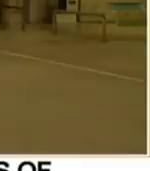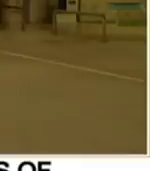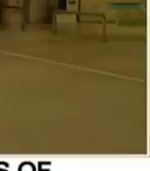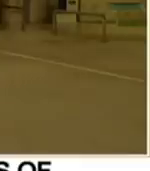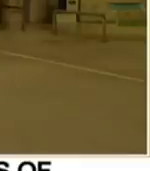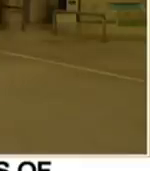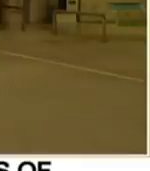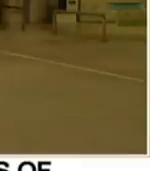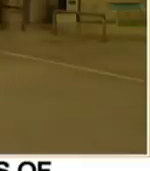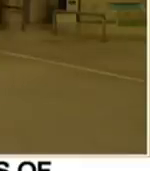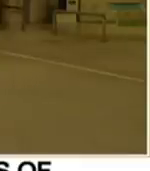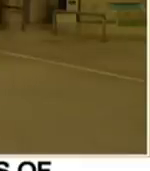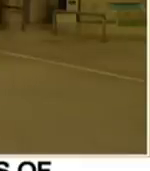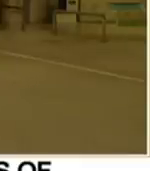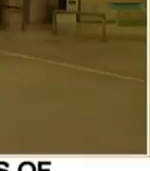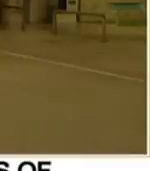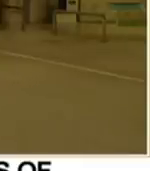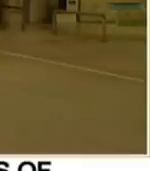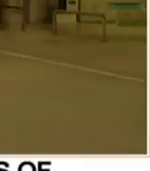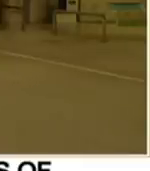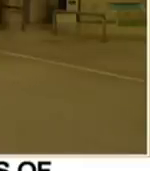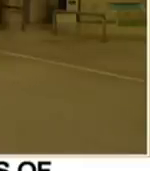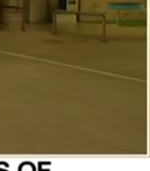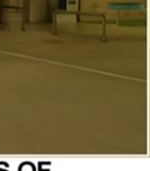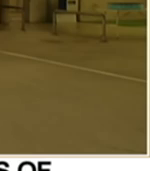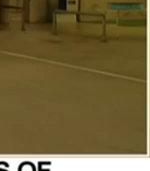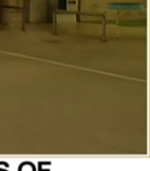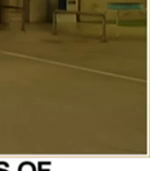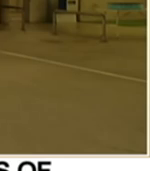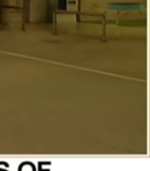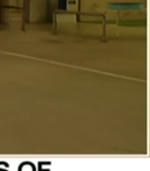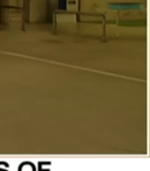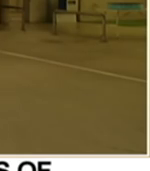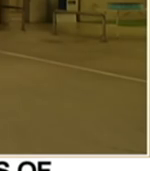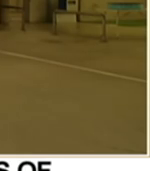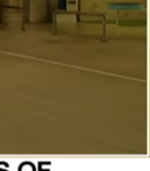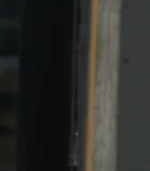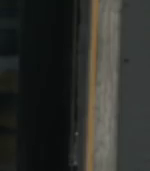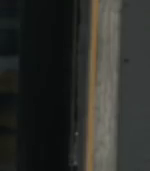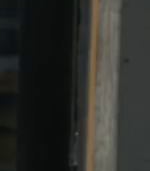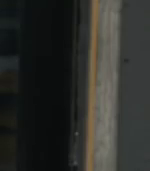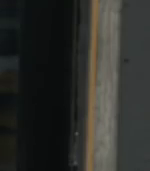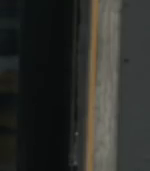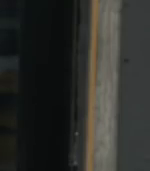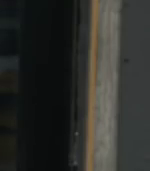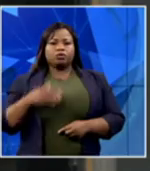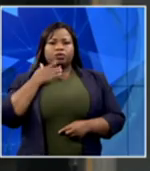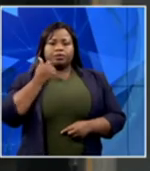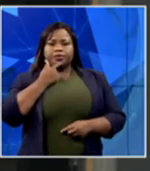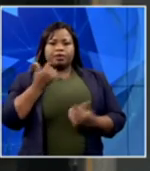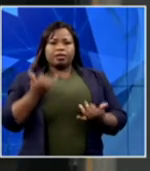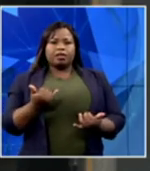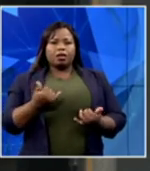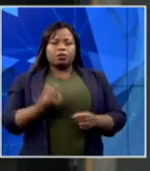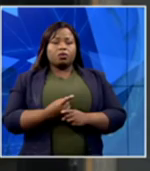Well, thank you so much. Our reporter Craig Marais out at the Cape Town Stadium and in tracking for us the latest repatriation